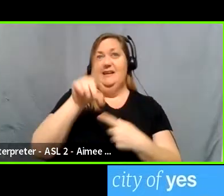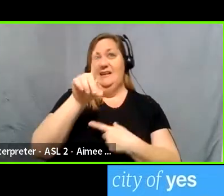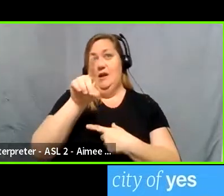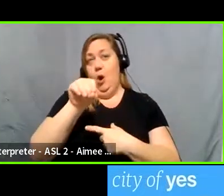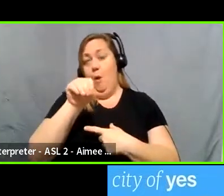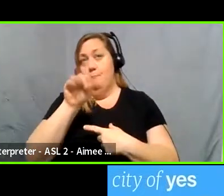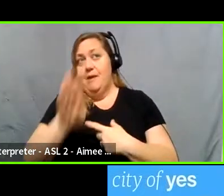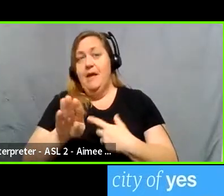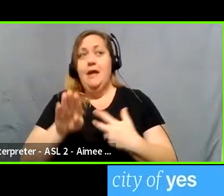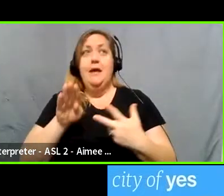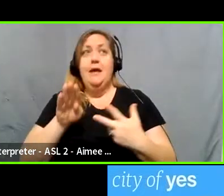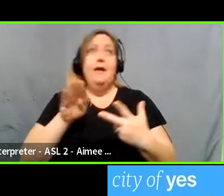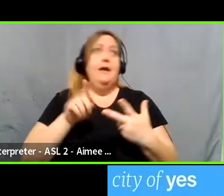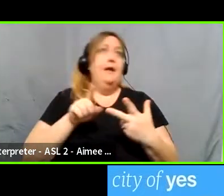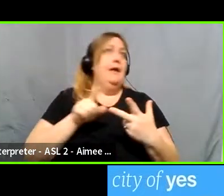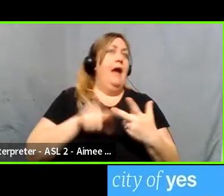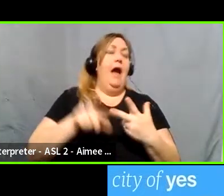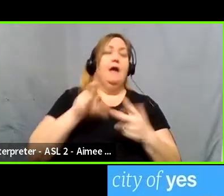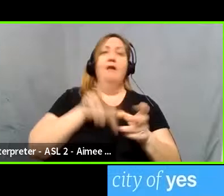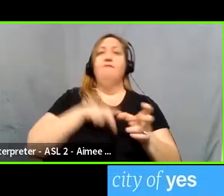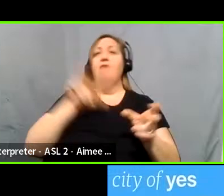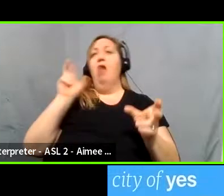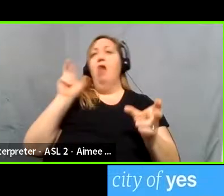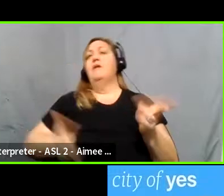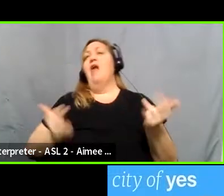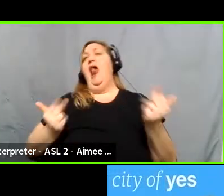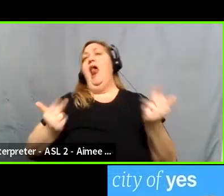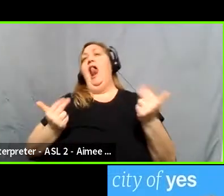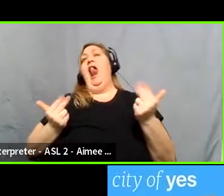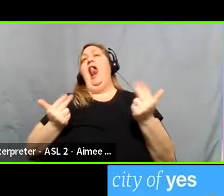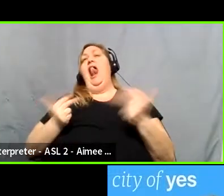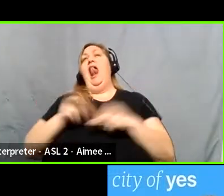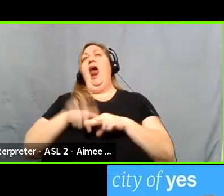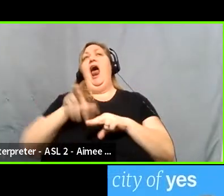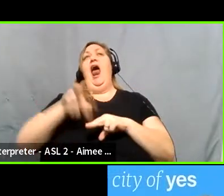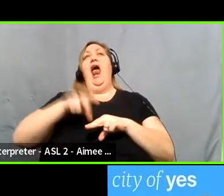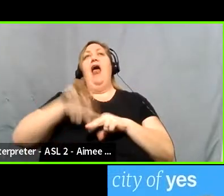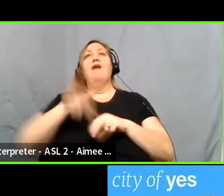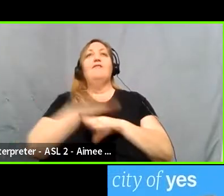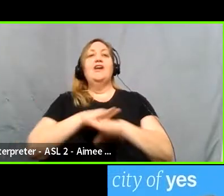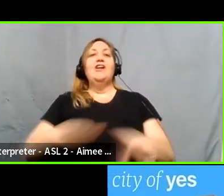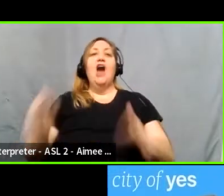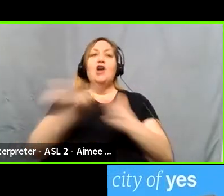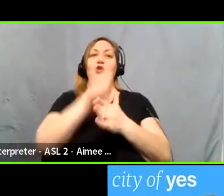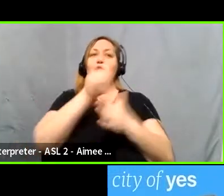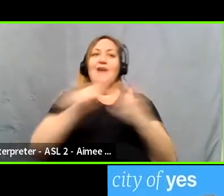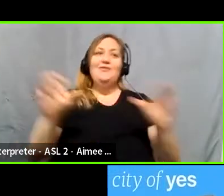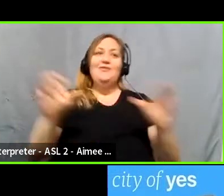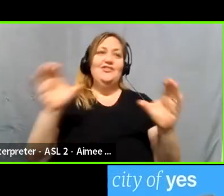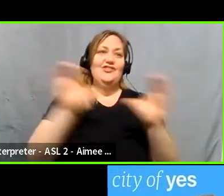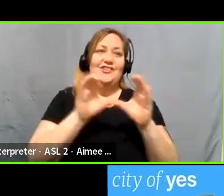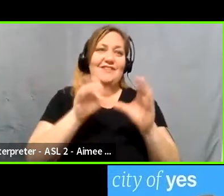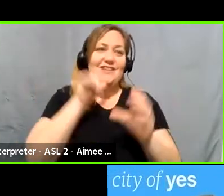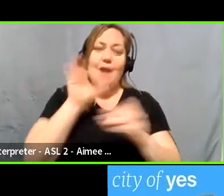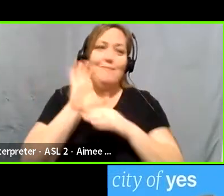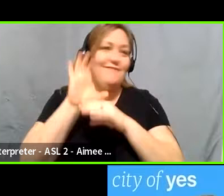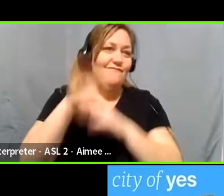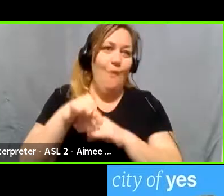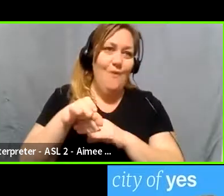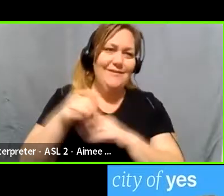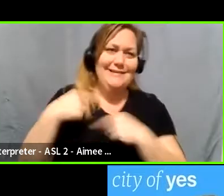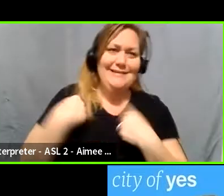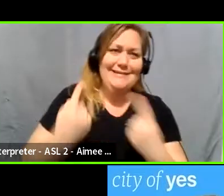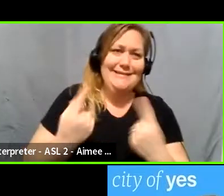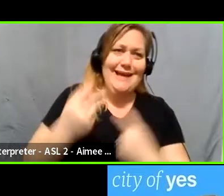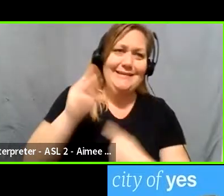I, I, could fall off my chair laughing over the non-harassment certificates that have not been enforced since